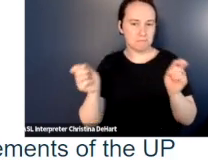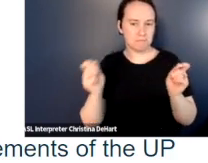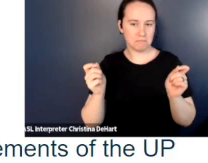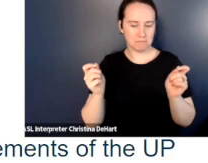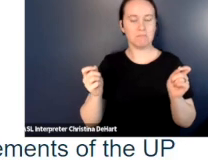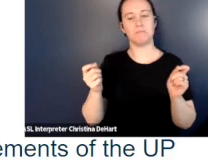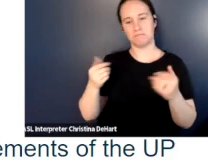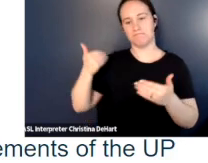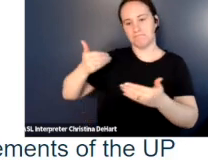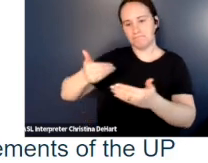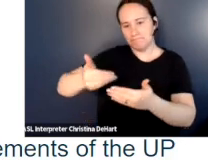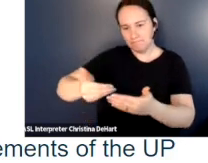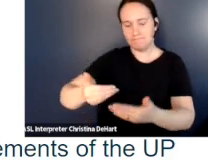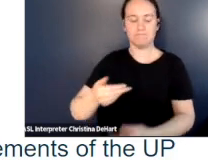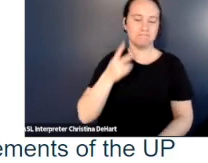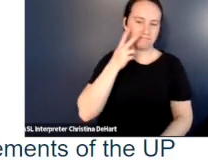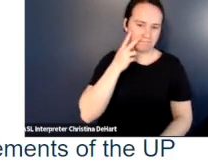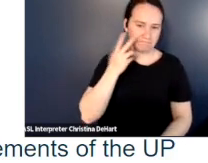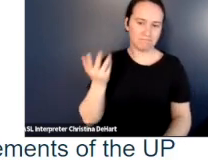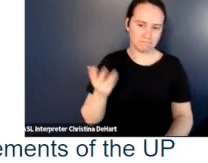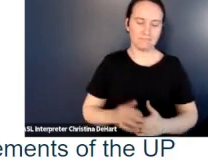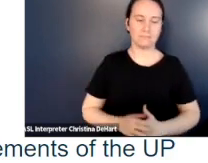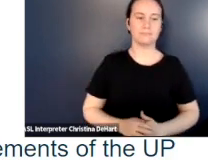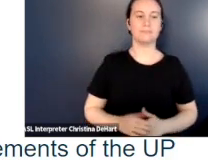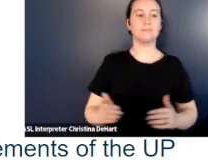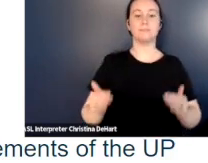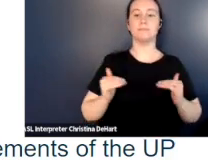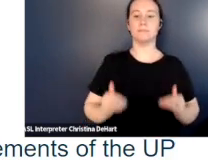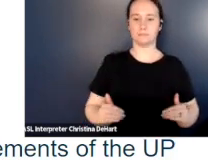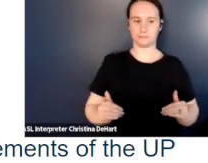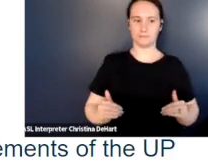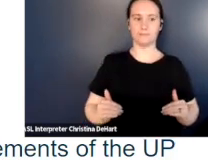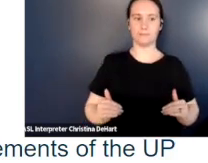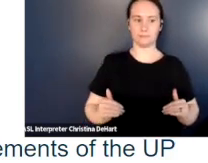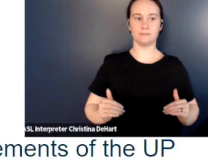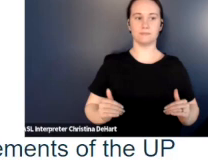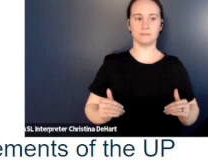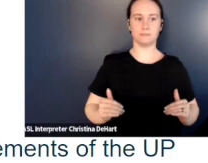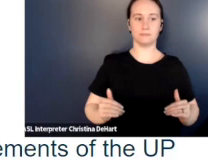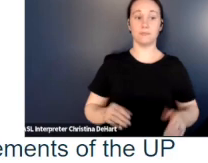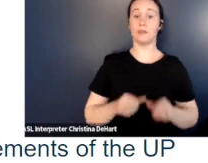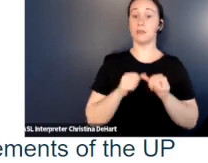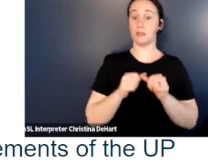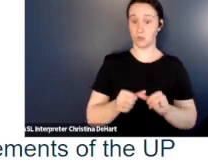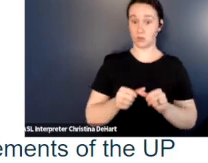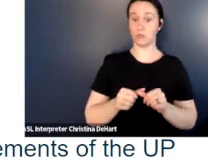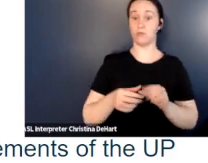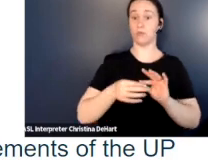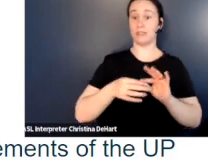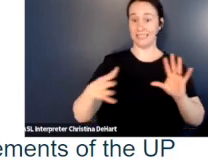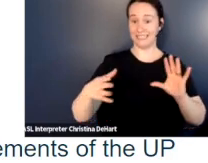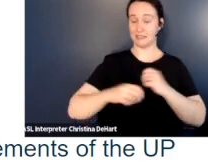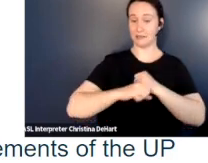closer to the 7th. And we continue the release and deployment planning.